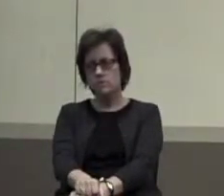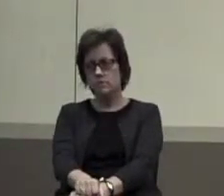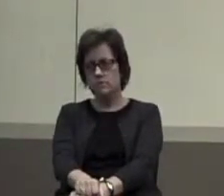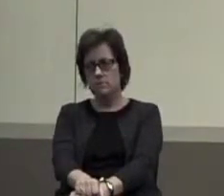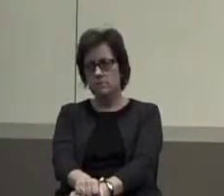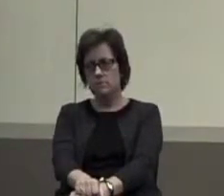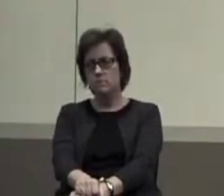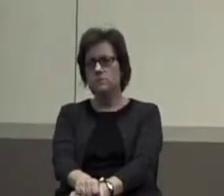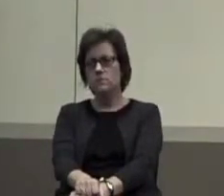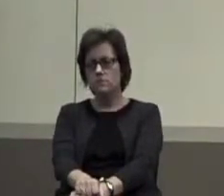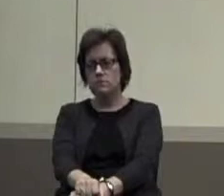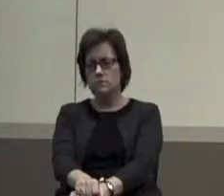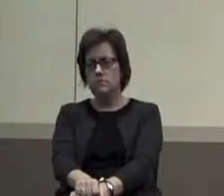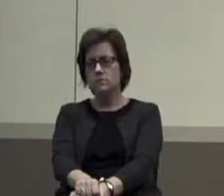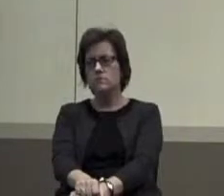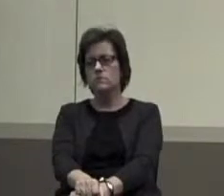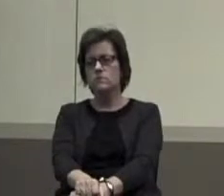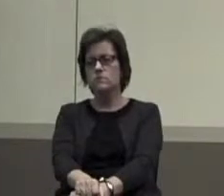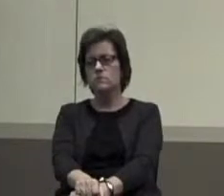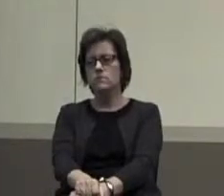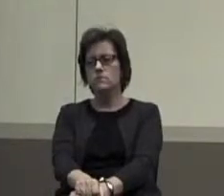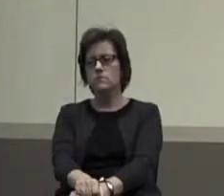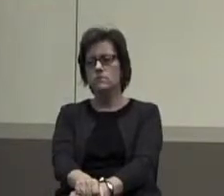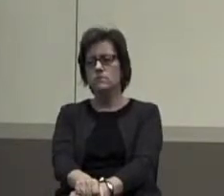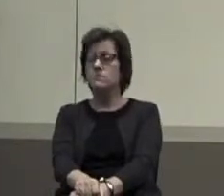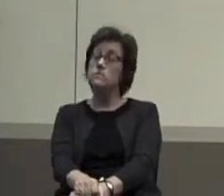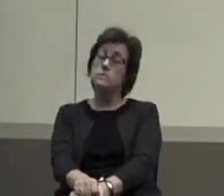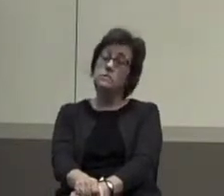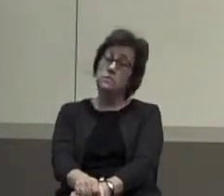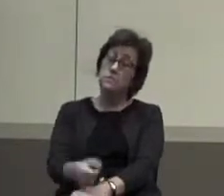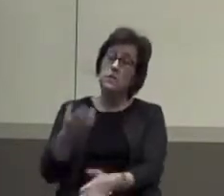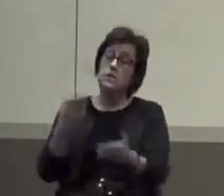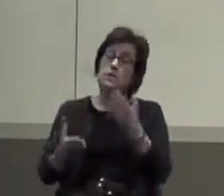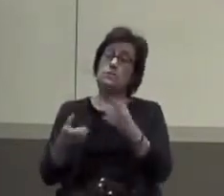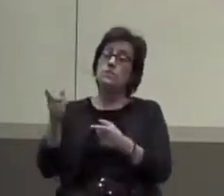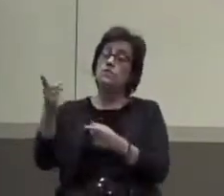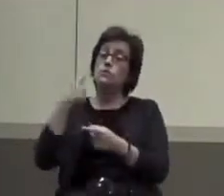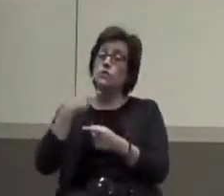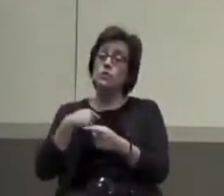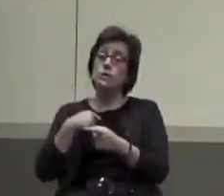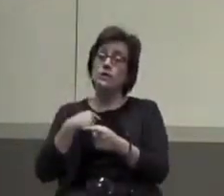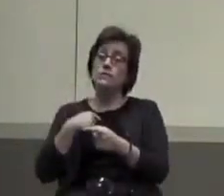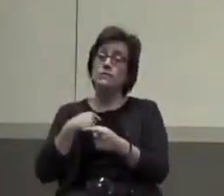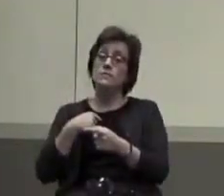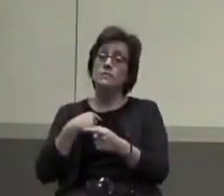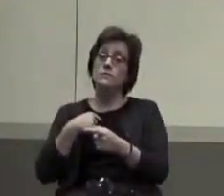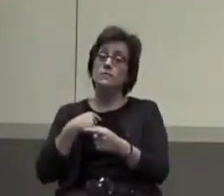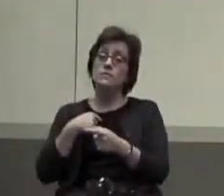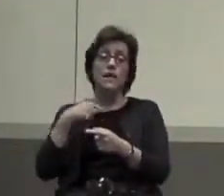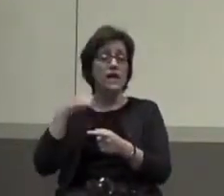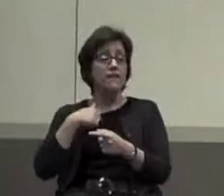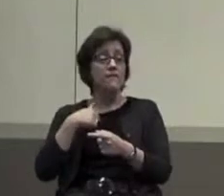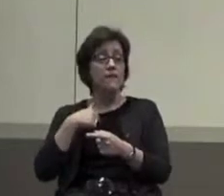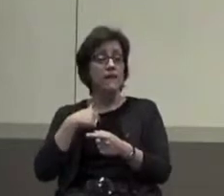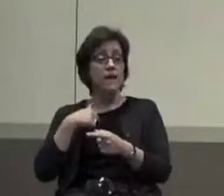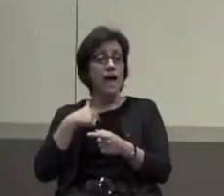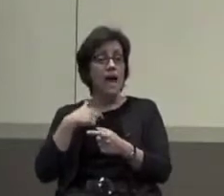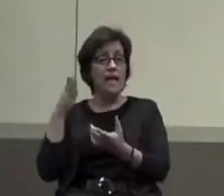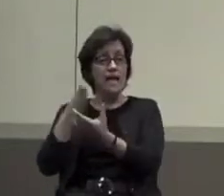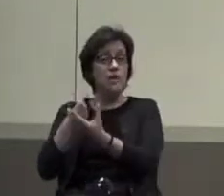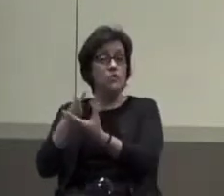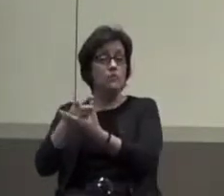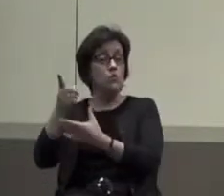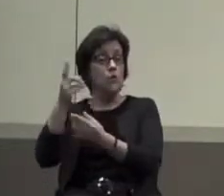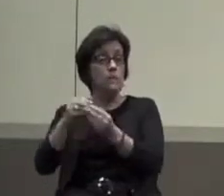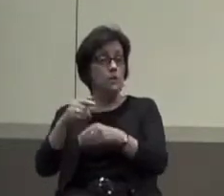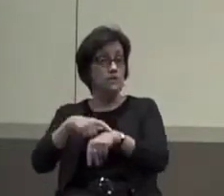So, maybe you have told me that if I interrupt you one more time, you're going to call my parents. I don't want